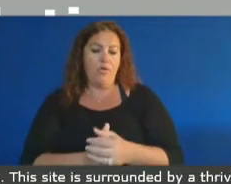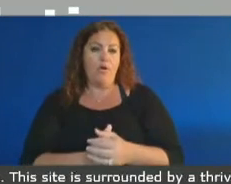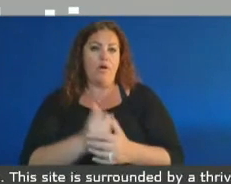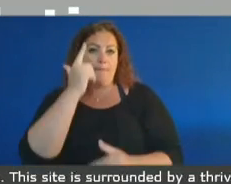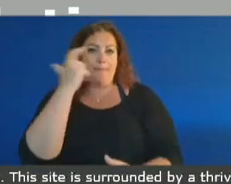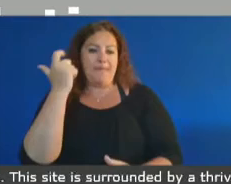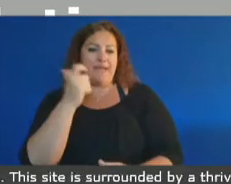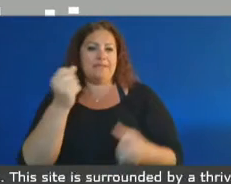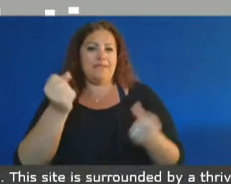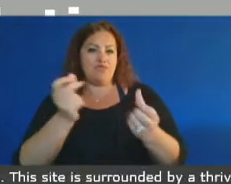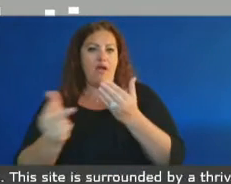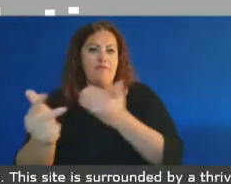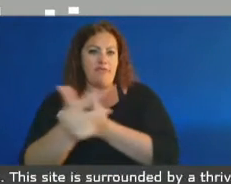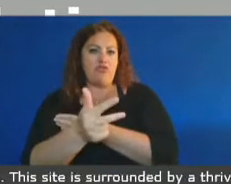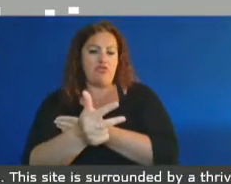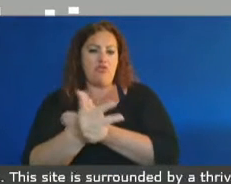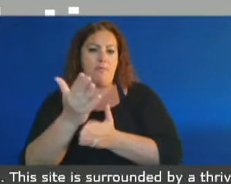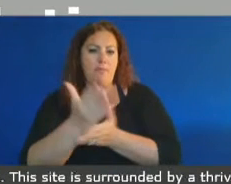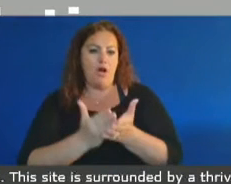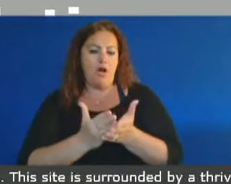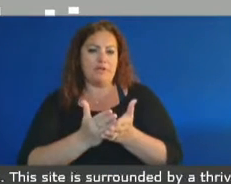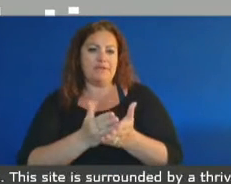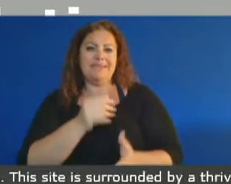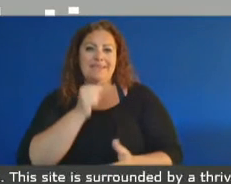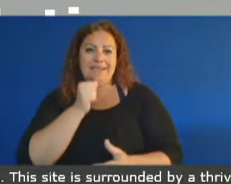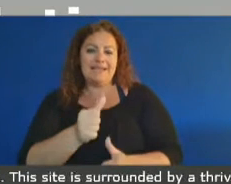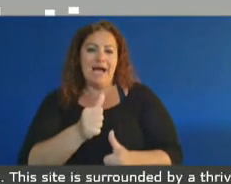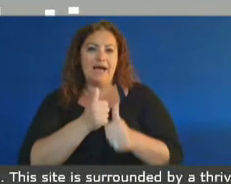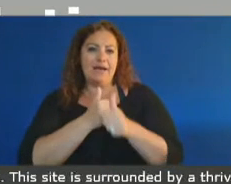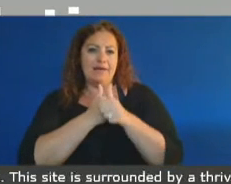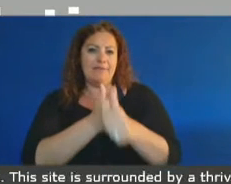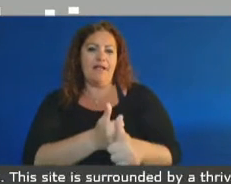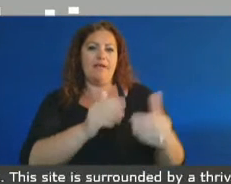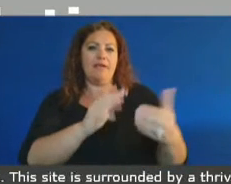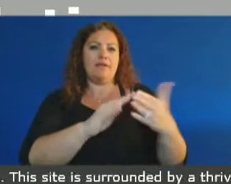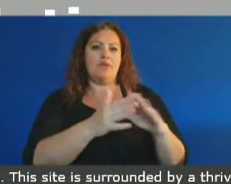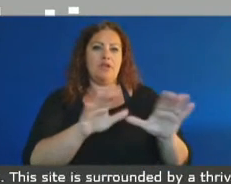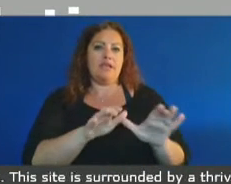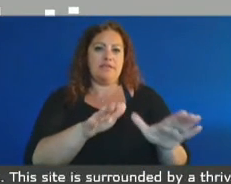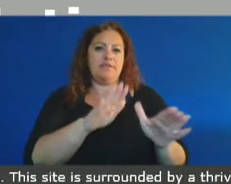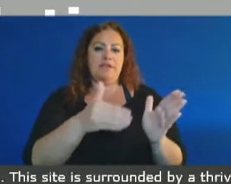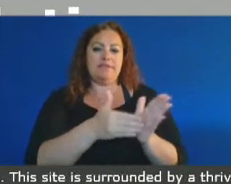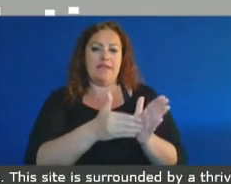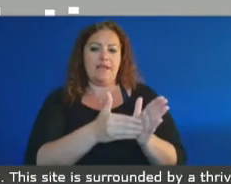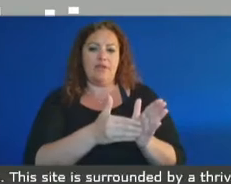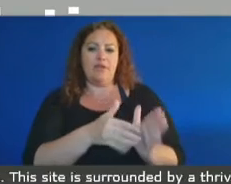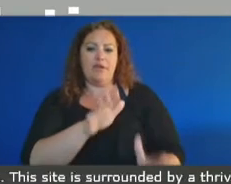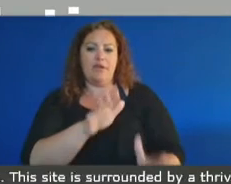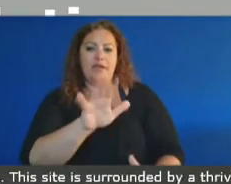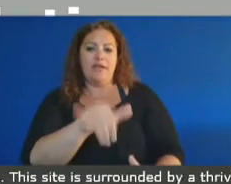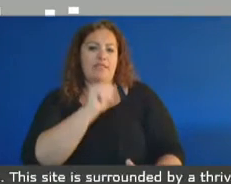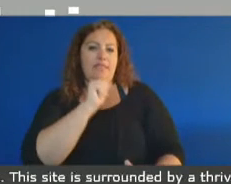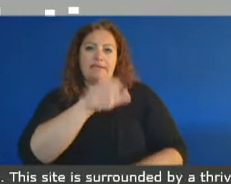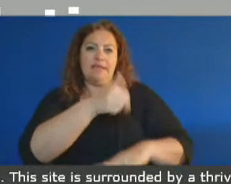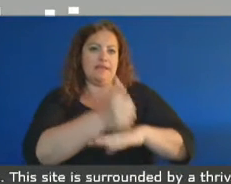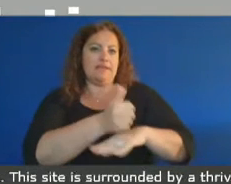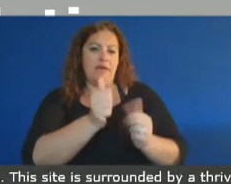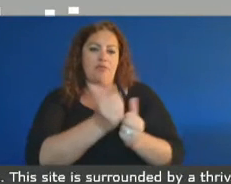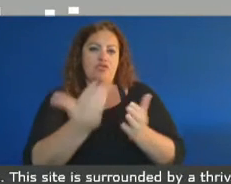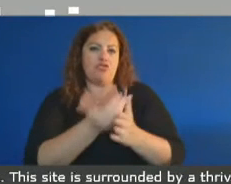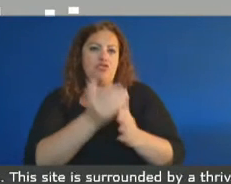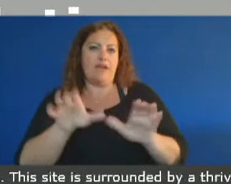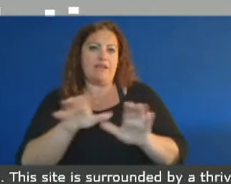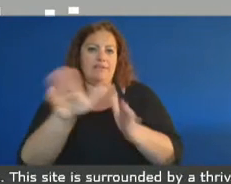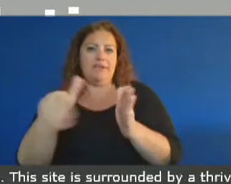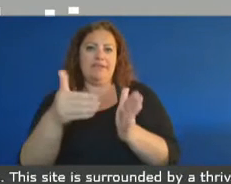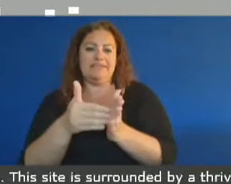drive-through component technically inconsistent with the community Activity Center those aren't U established the new activity centers unless there